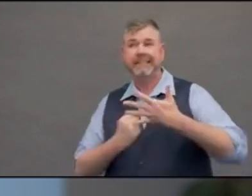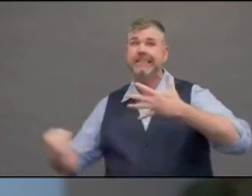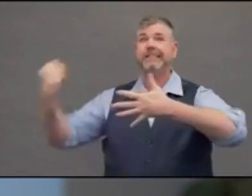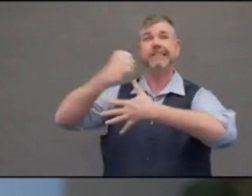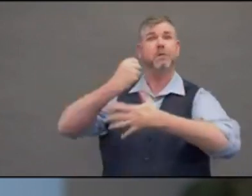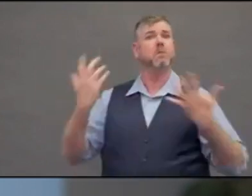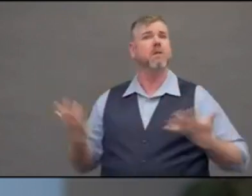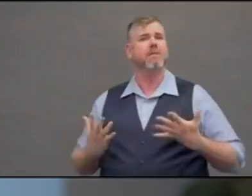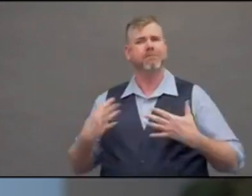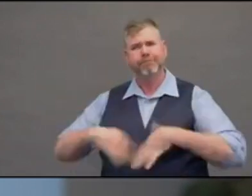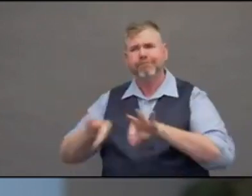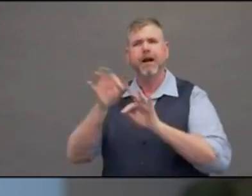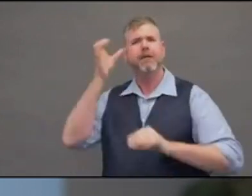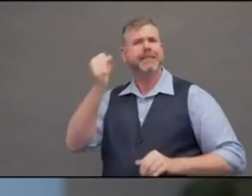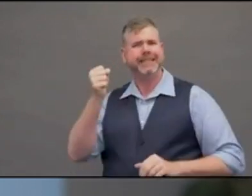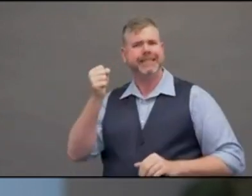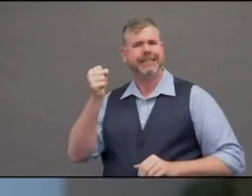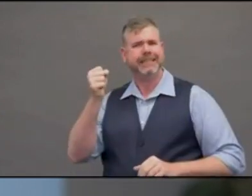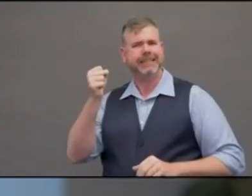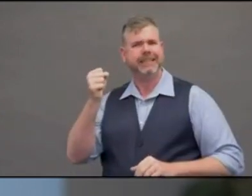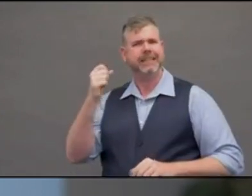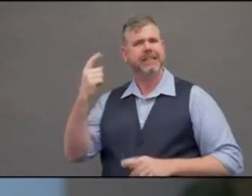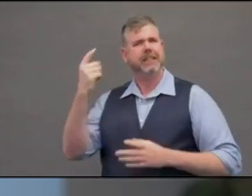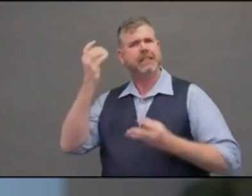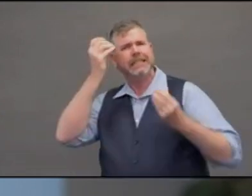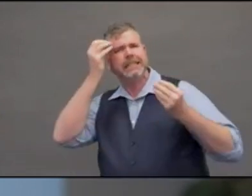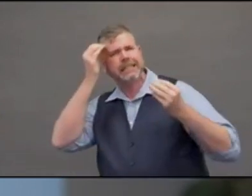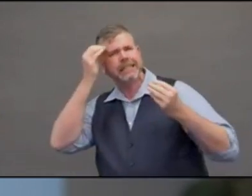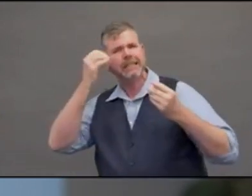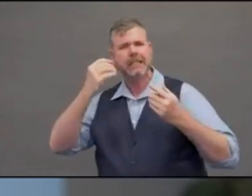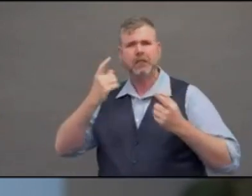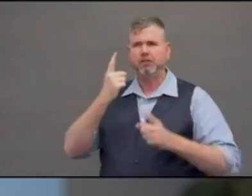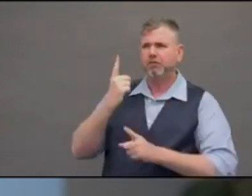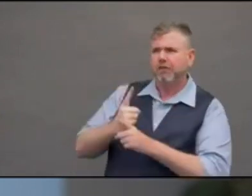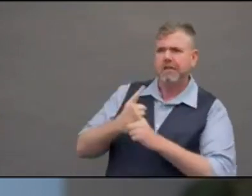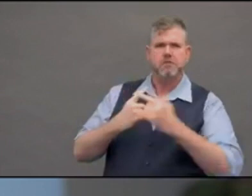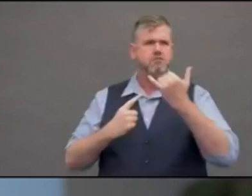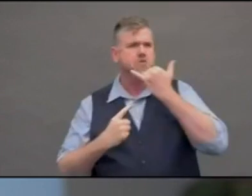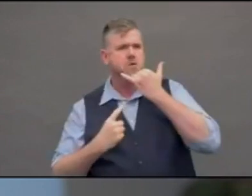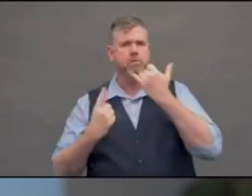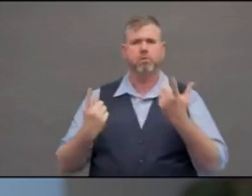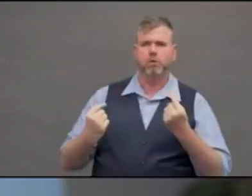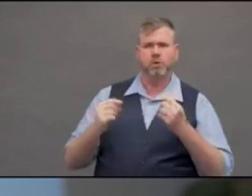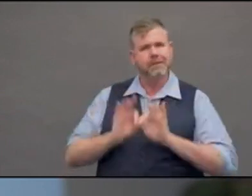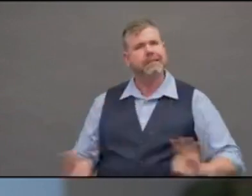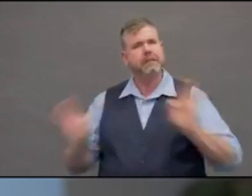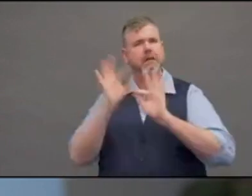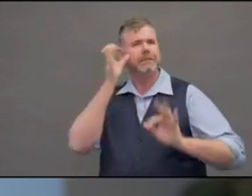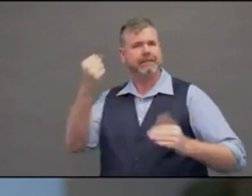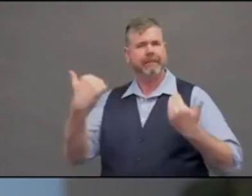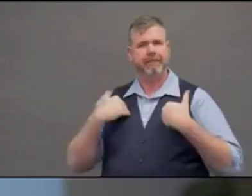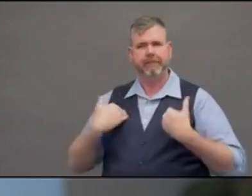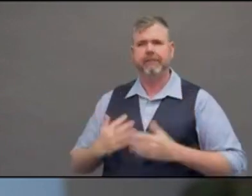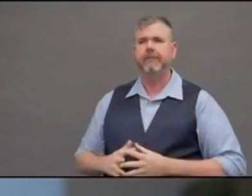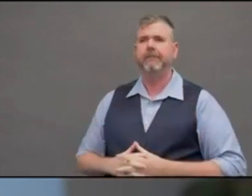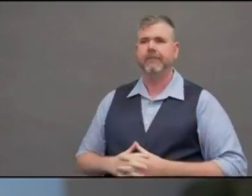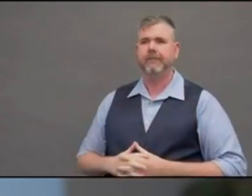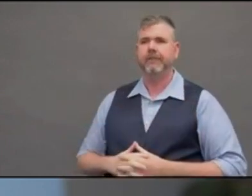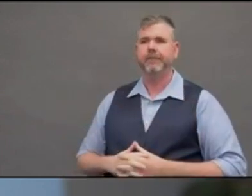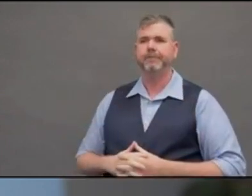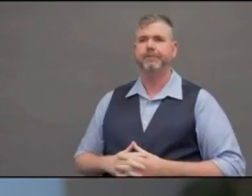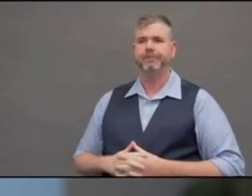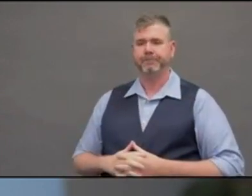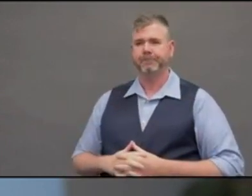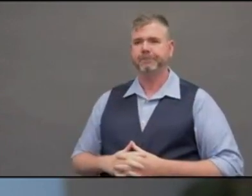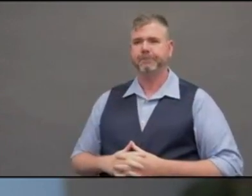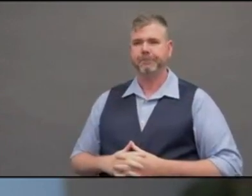true when you think about what's going on here. Why do we have a shelter-in-place order? We have it because this is the tool that